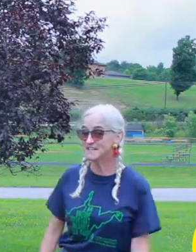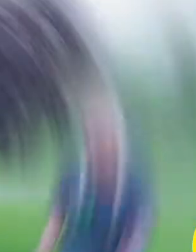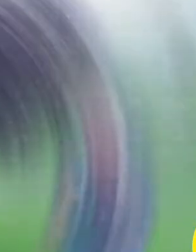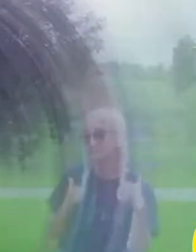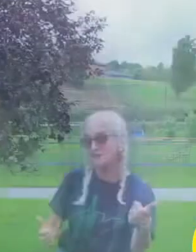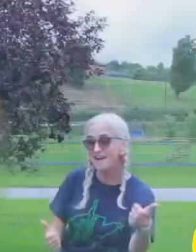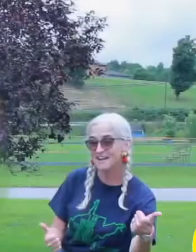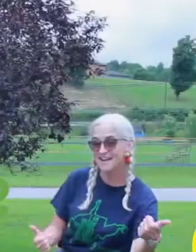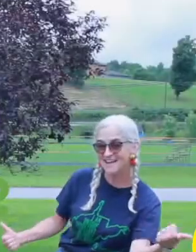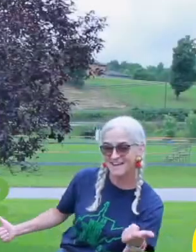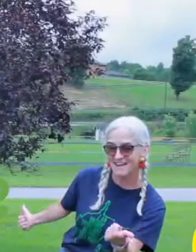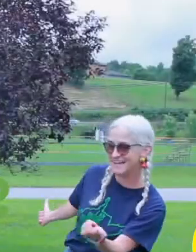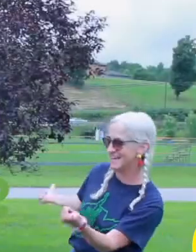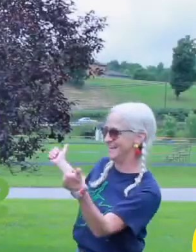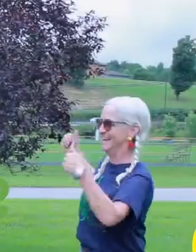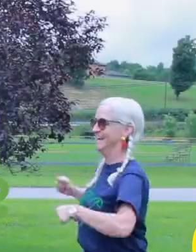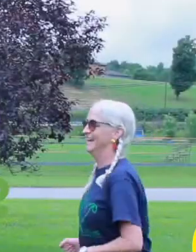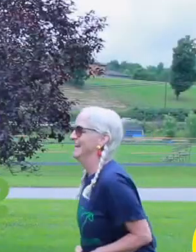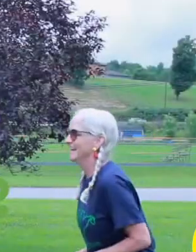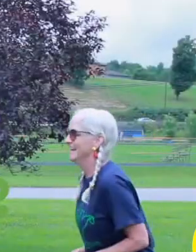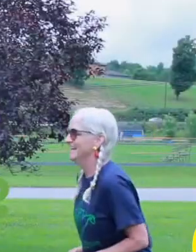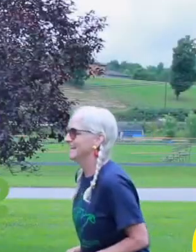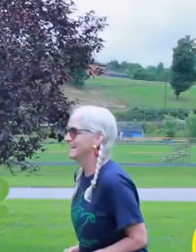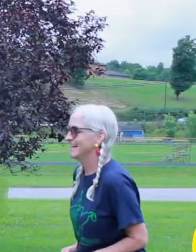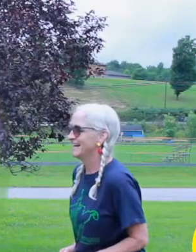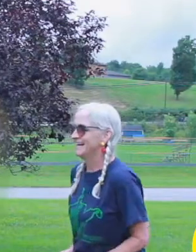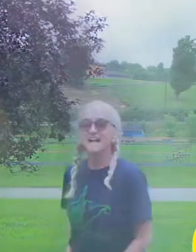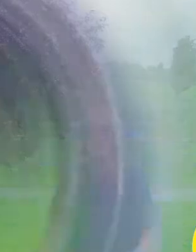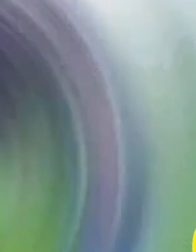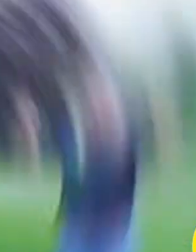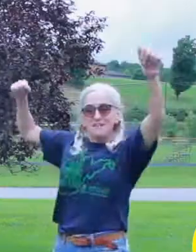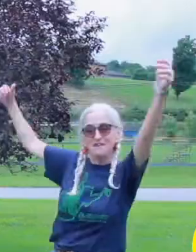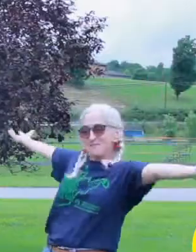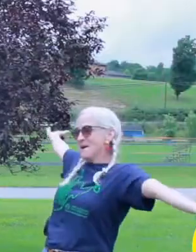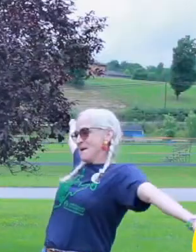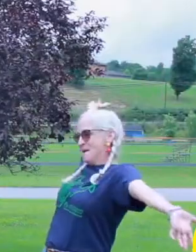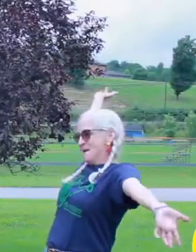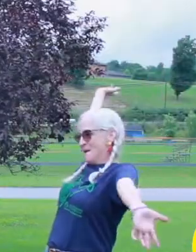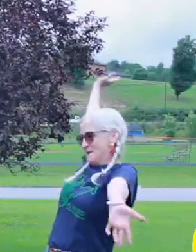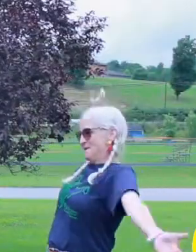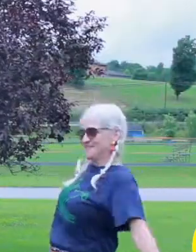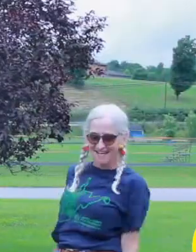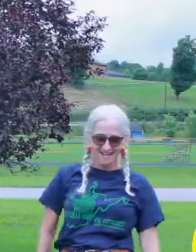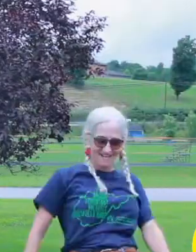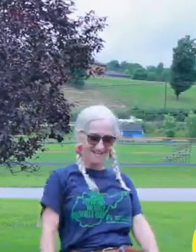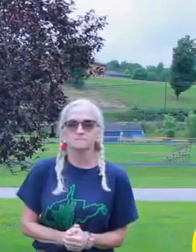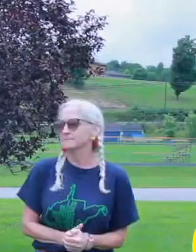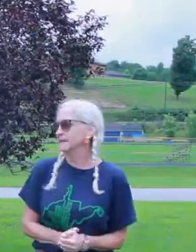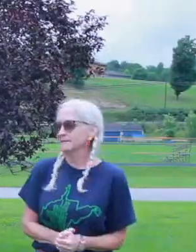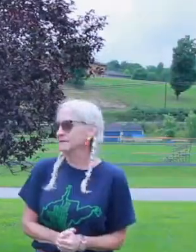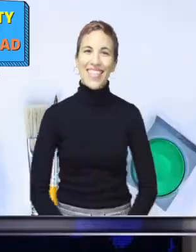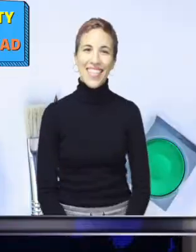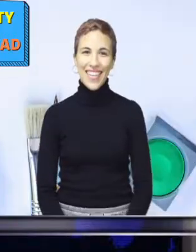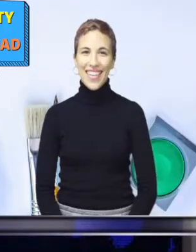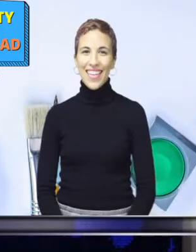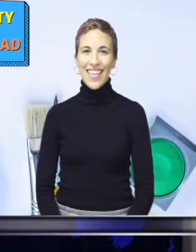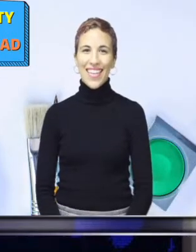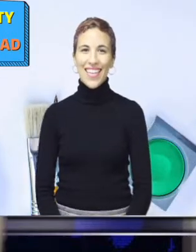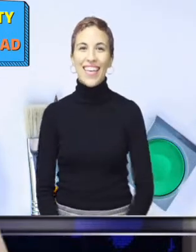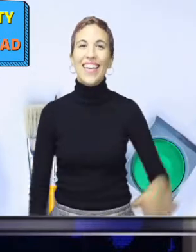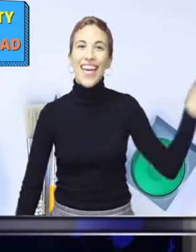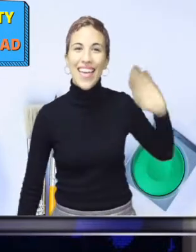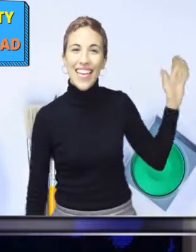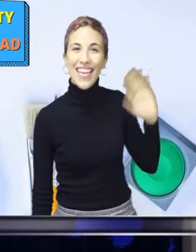Let's get started! ¡Empecemos! ¡Empecemos!